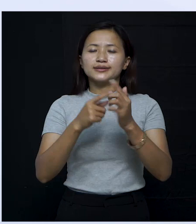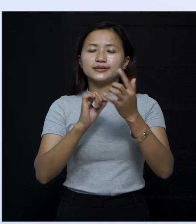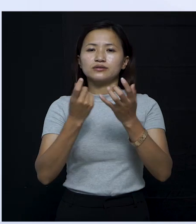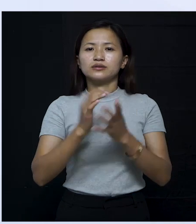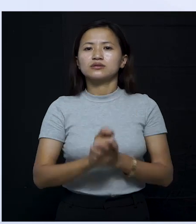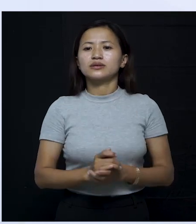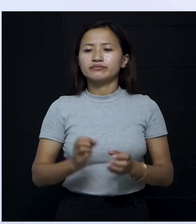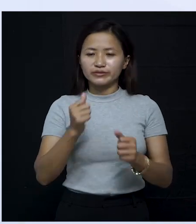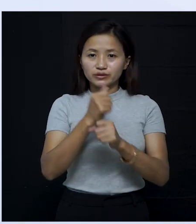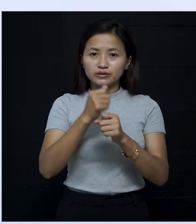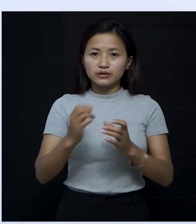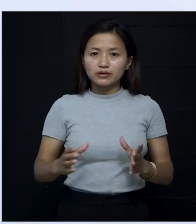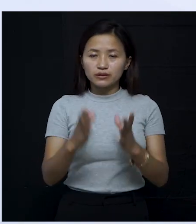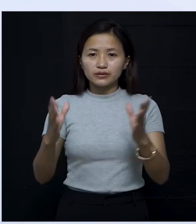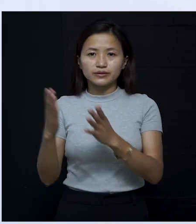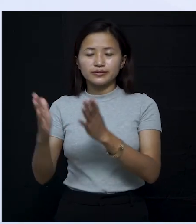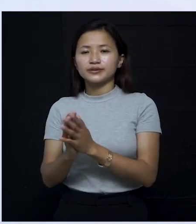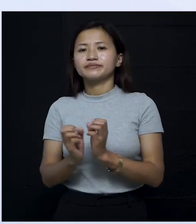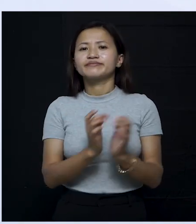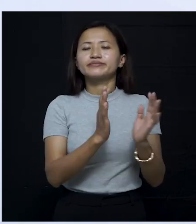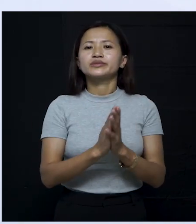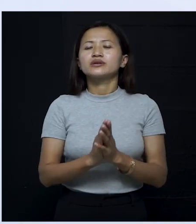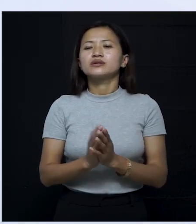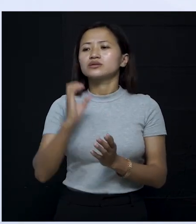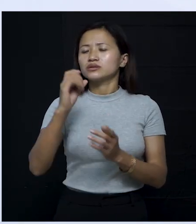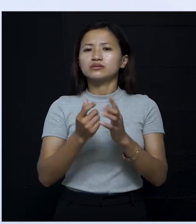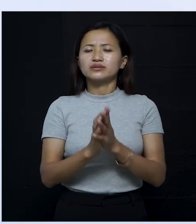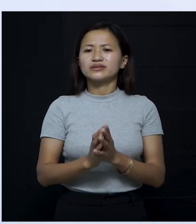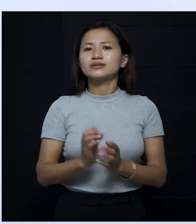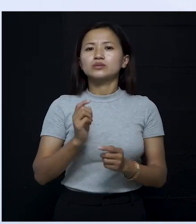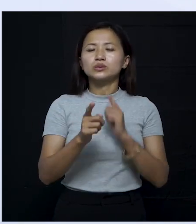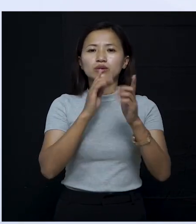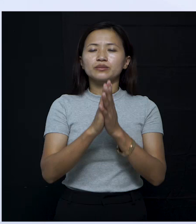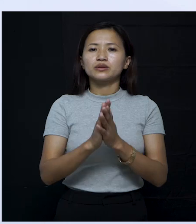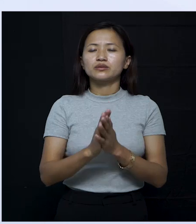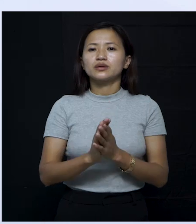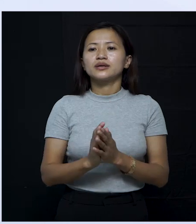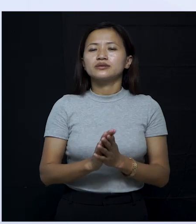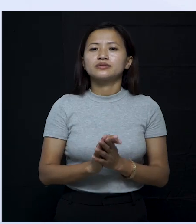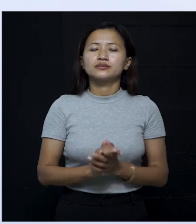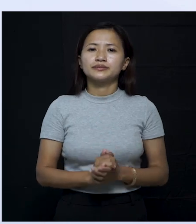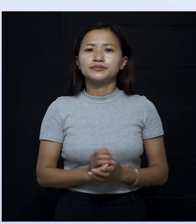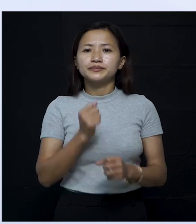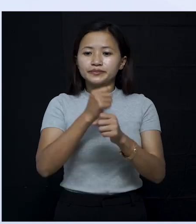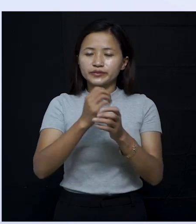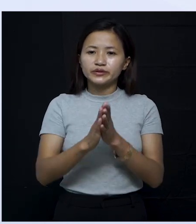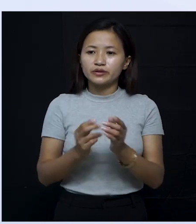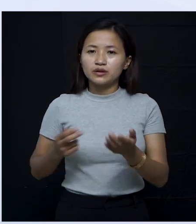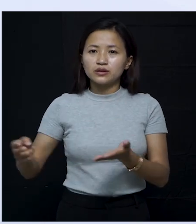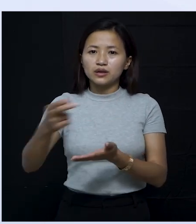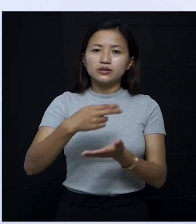Then culture means same, cultivation. So horticulture means we are talking about garden cultivation. So when we